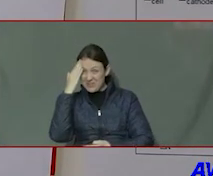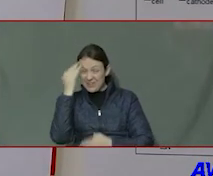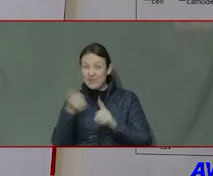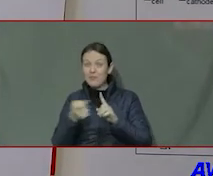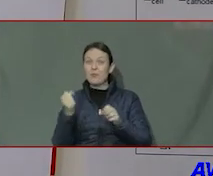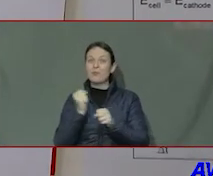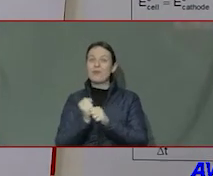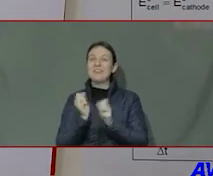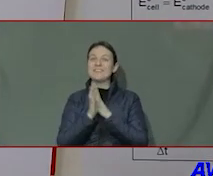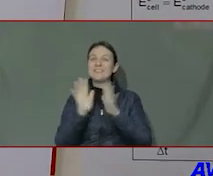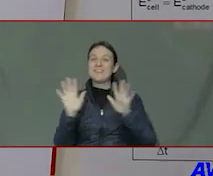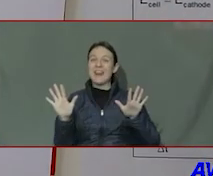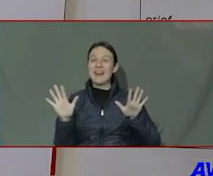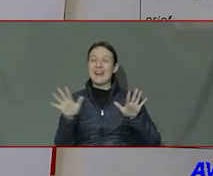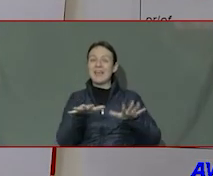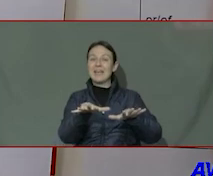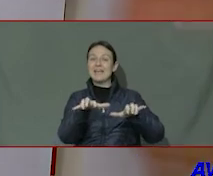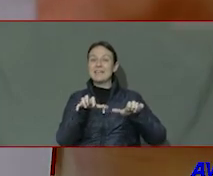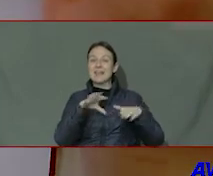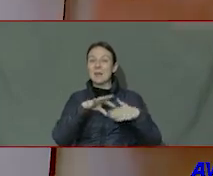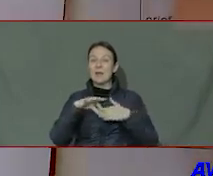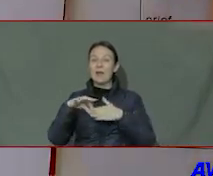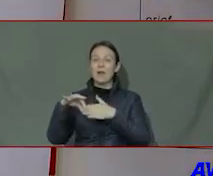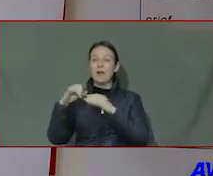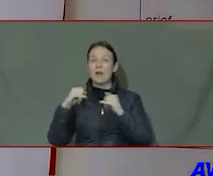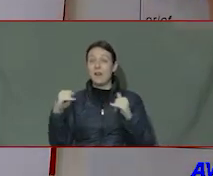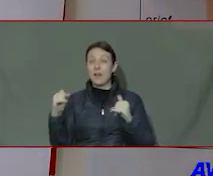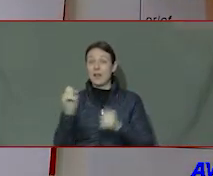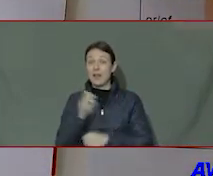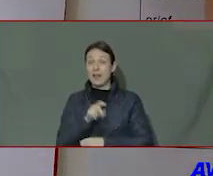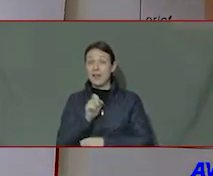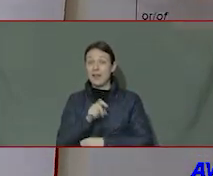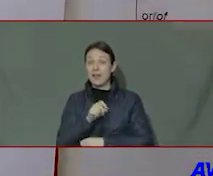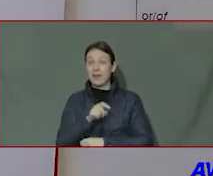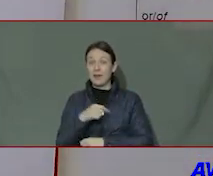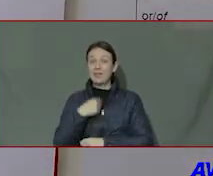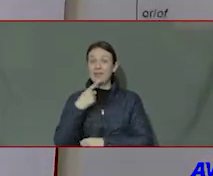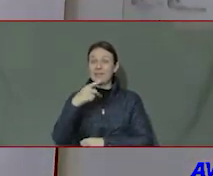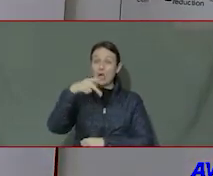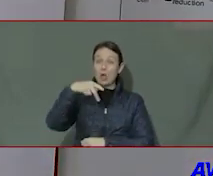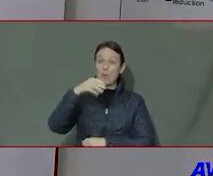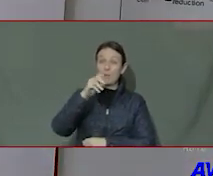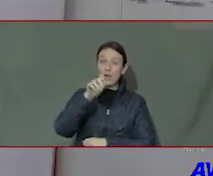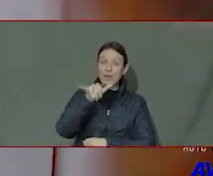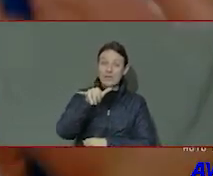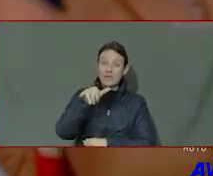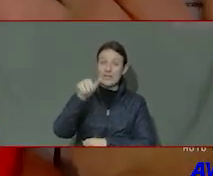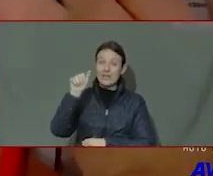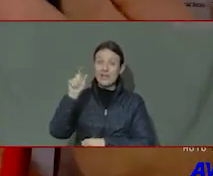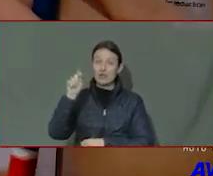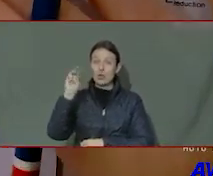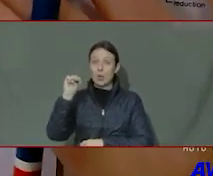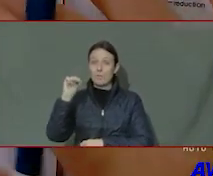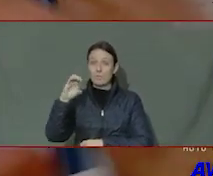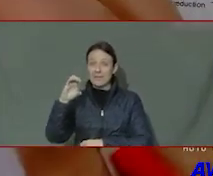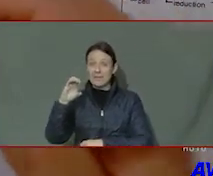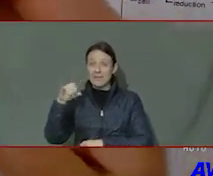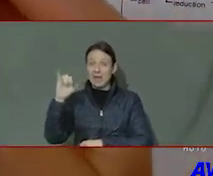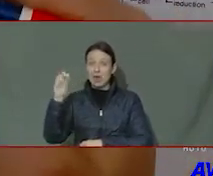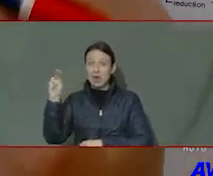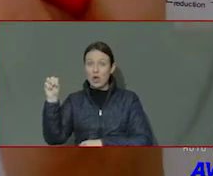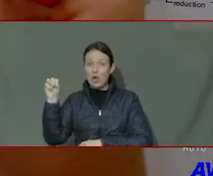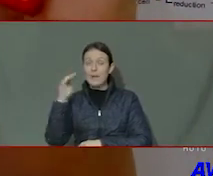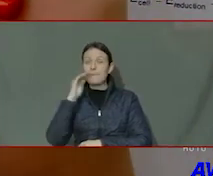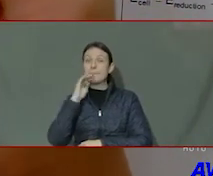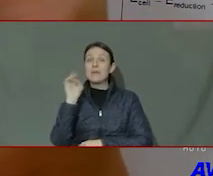10 exam guidelines. So when I refer to a polyatomic ion, I